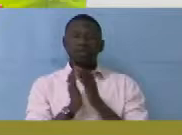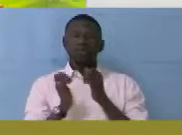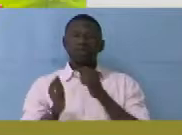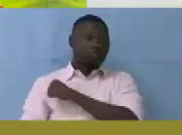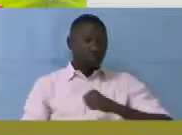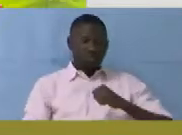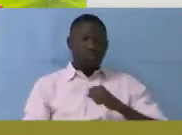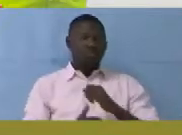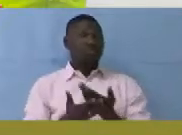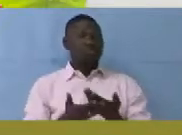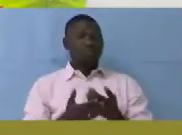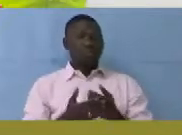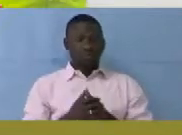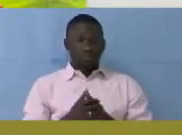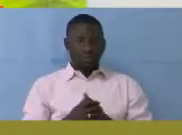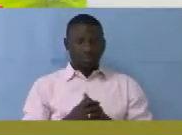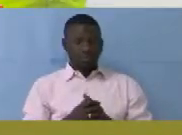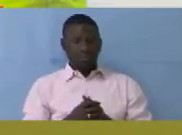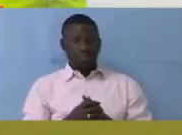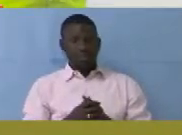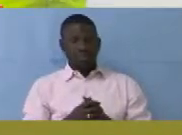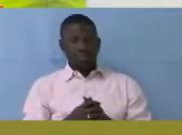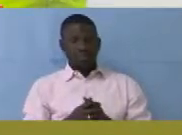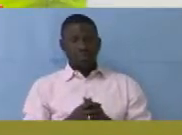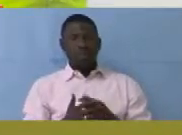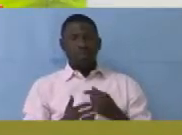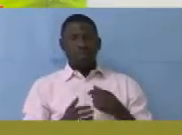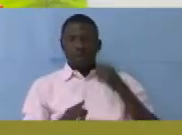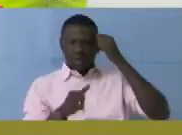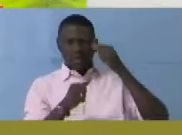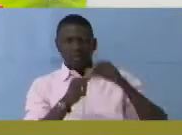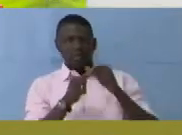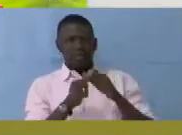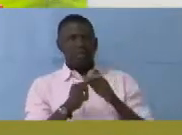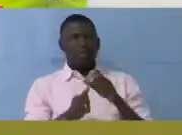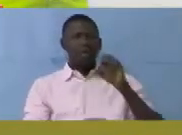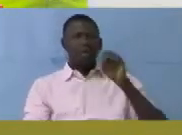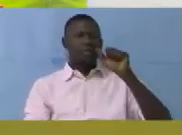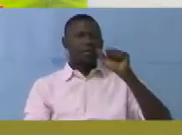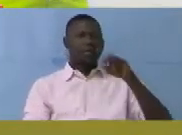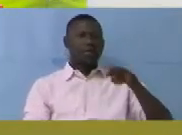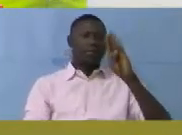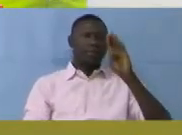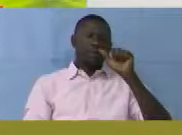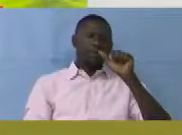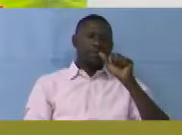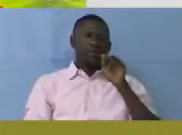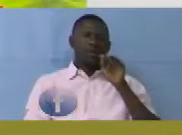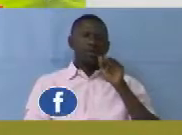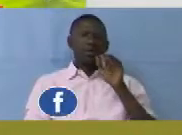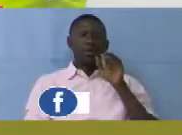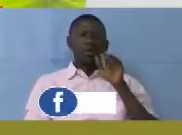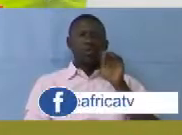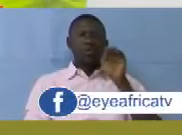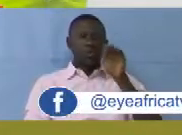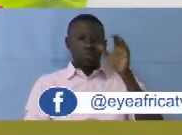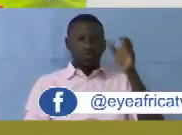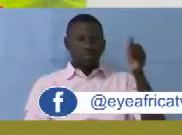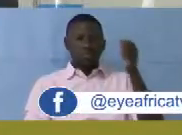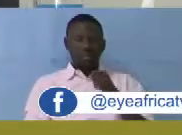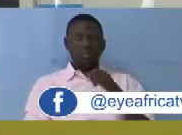olale. I remember Samba called me in his office on it was on a Thursday, I believe.